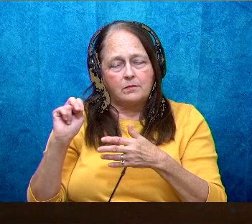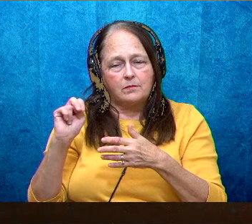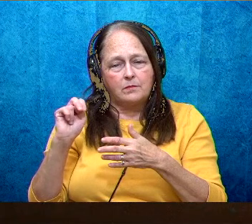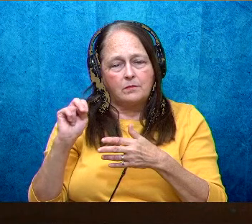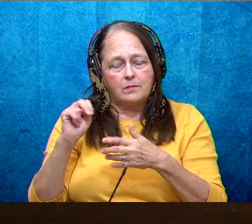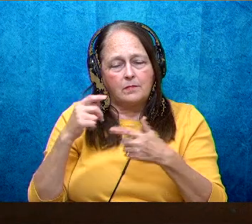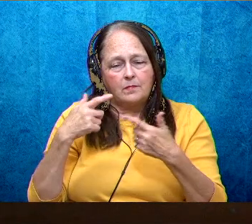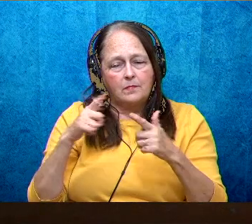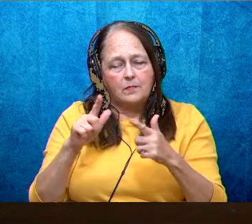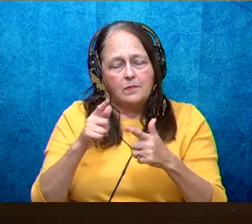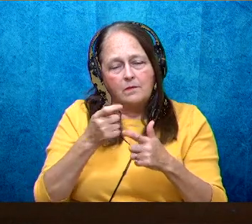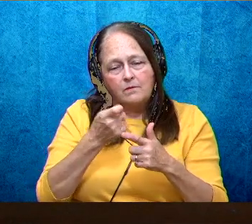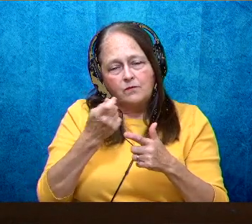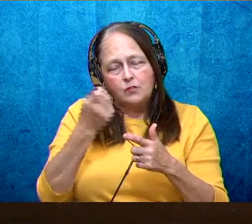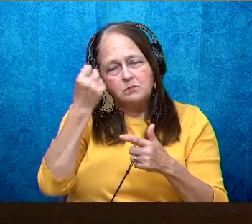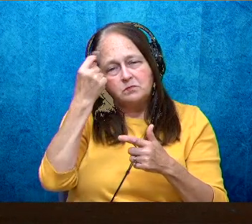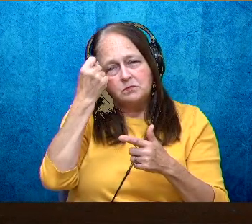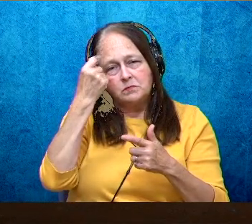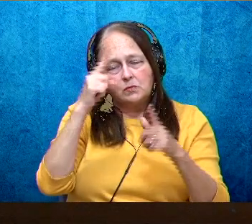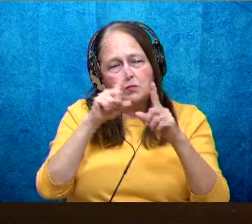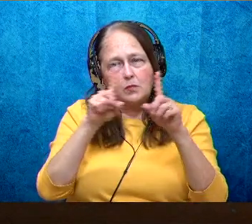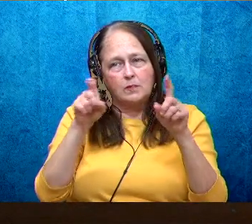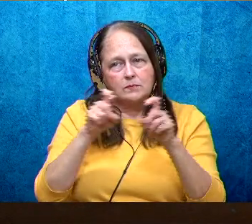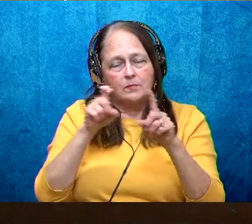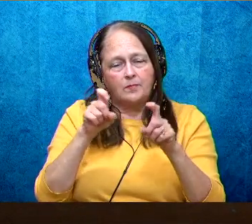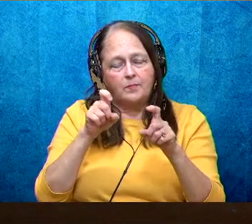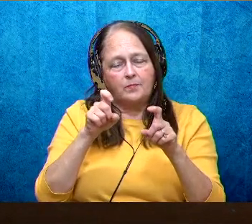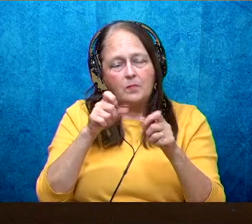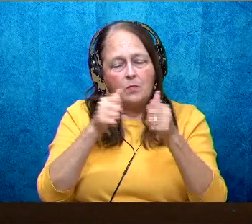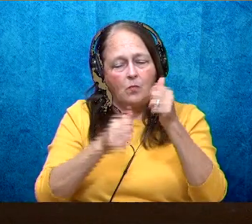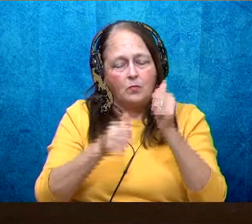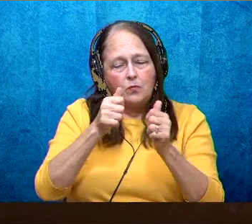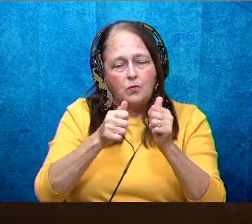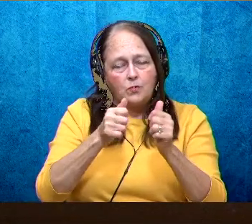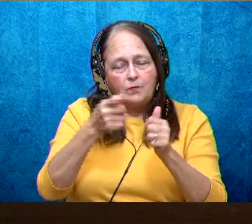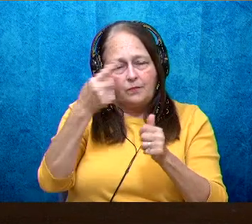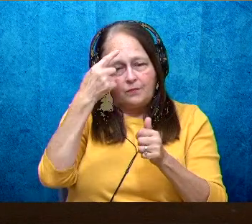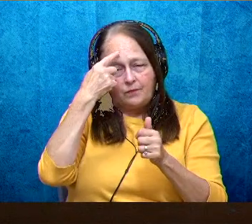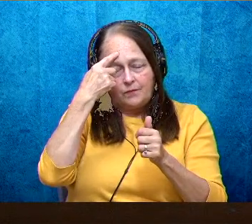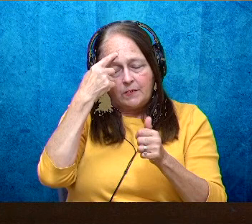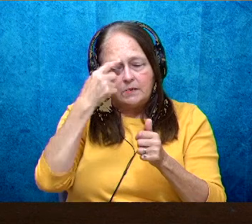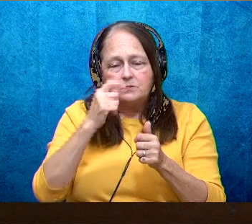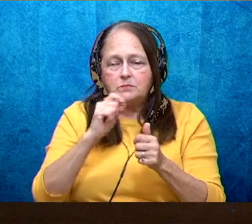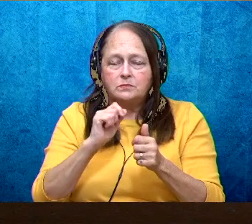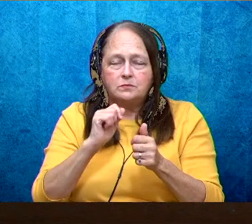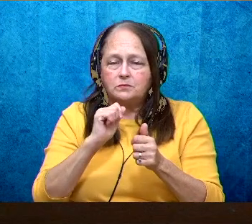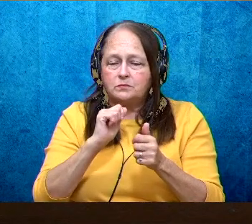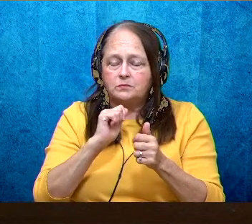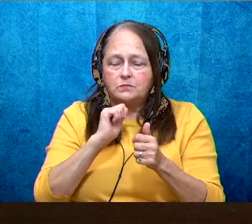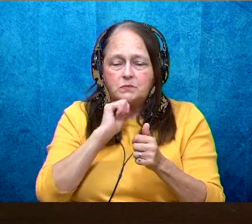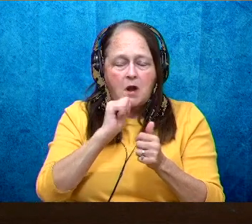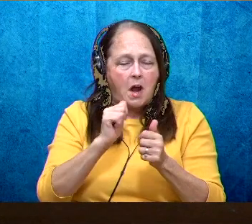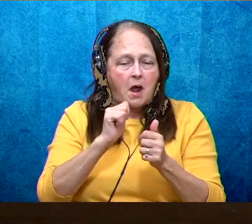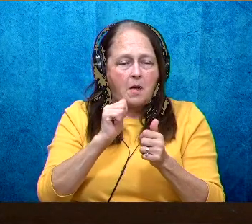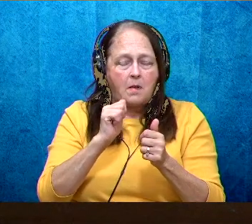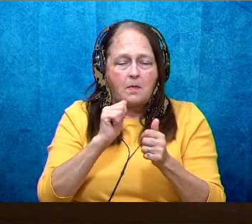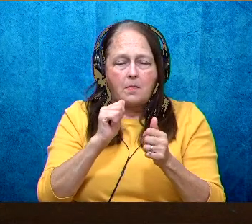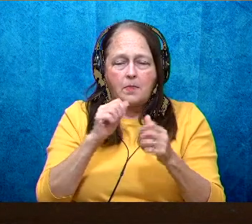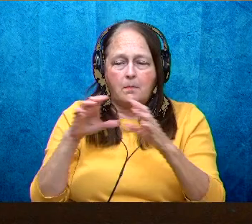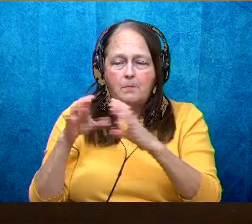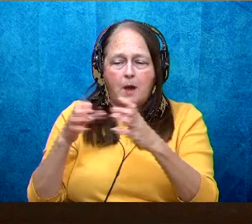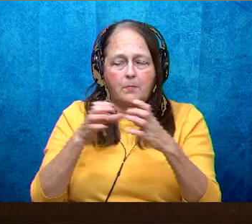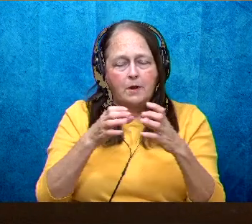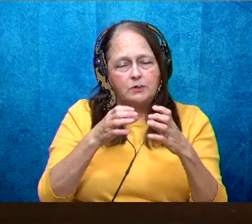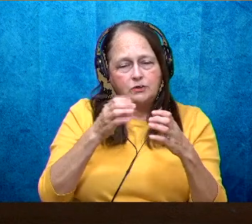So let's do a few comprehension questions. Which of these statements does not reflect the population patterns illustrated in